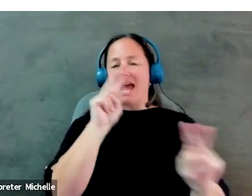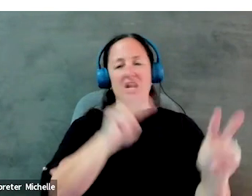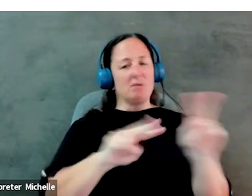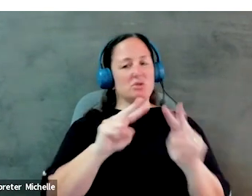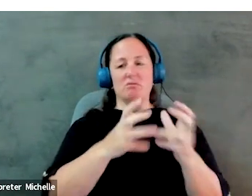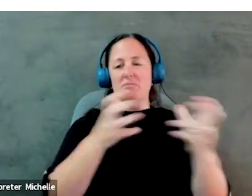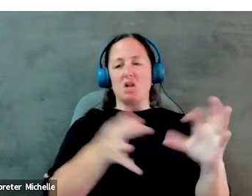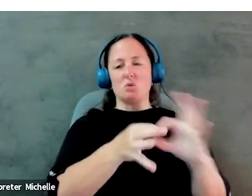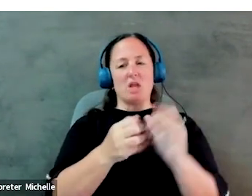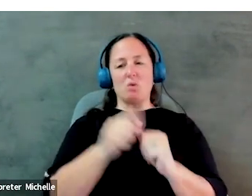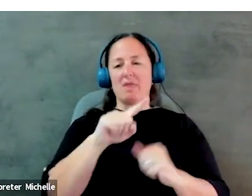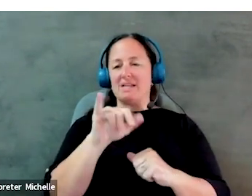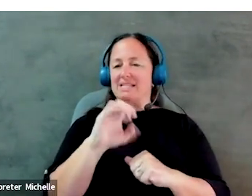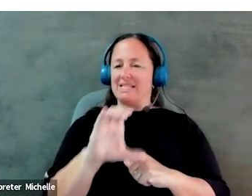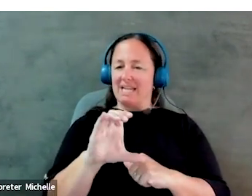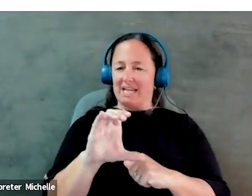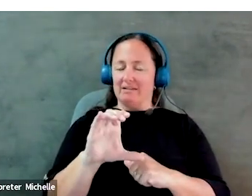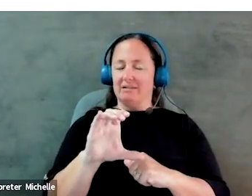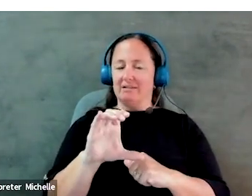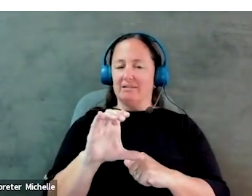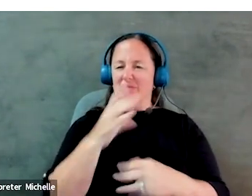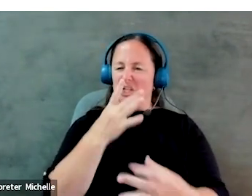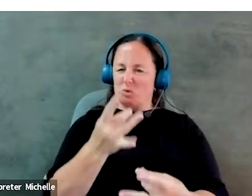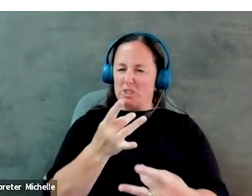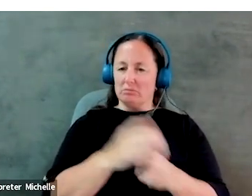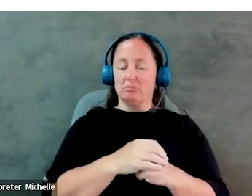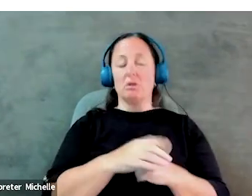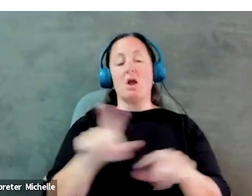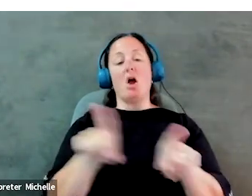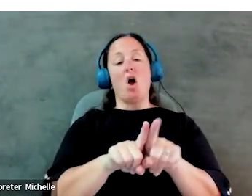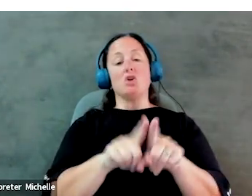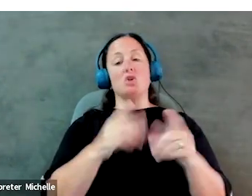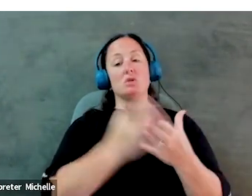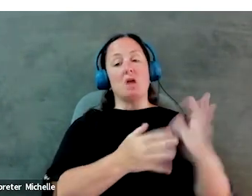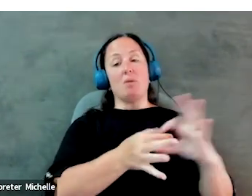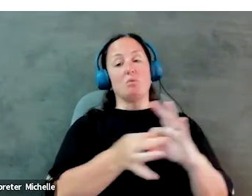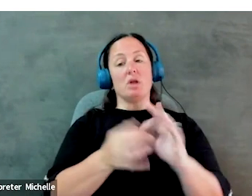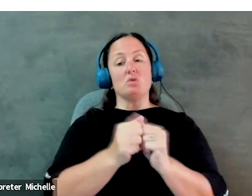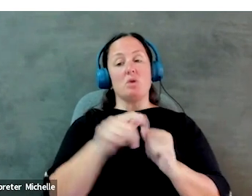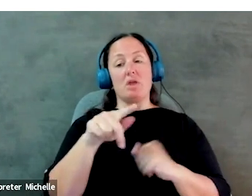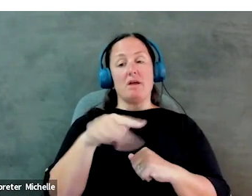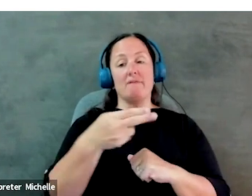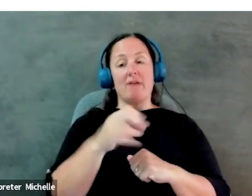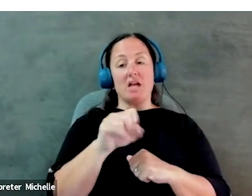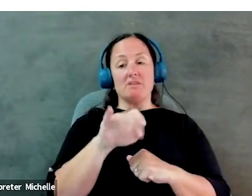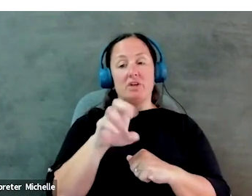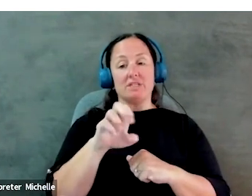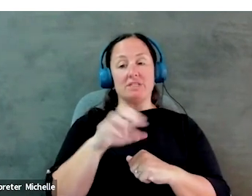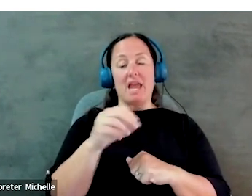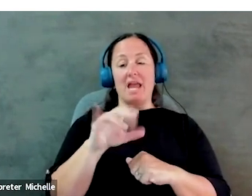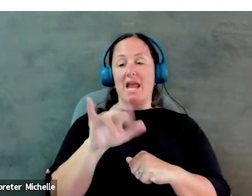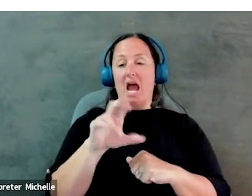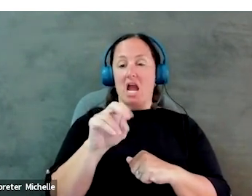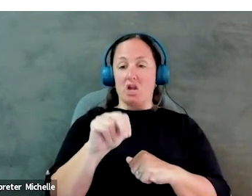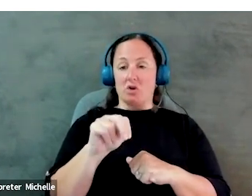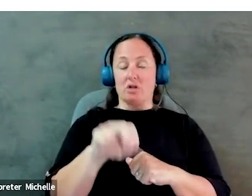not observed much relation with zinc, which is interesting. Also, there's relations with phosphorus and